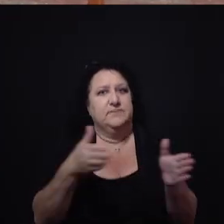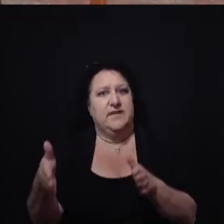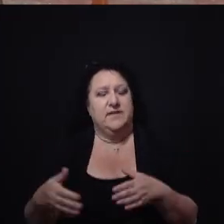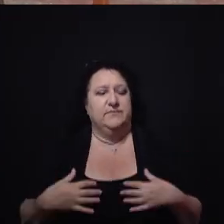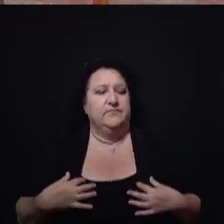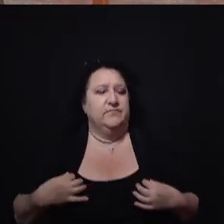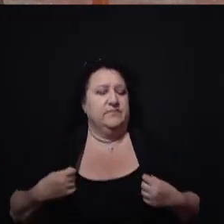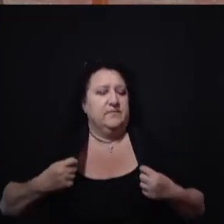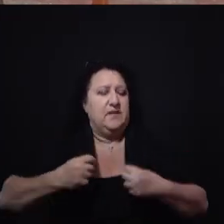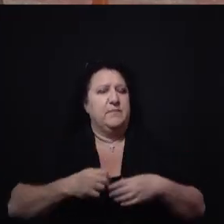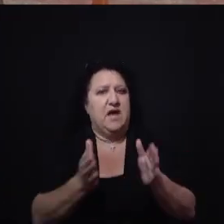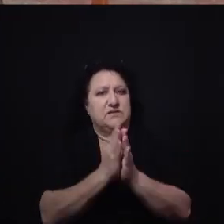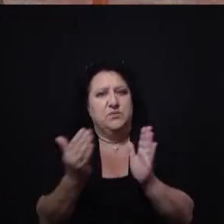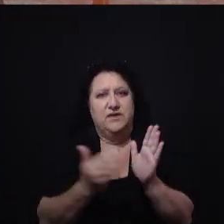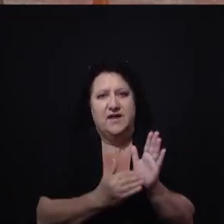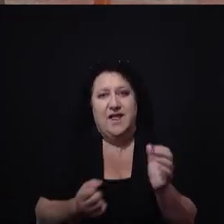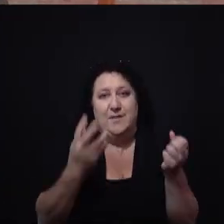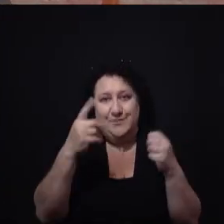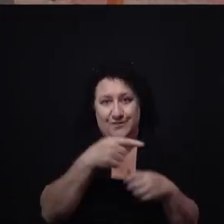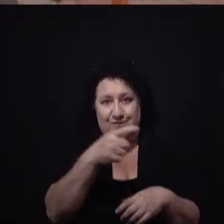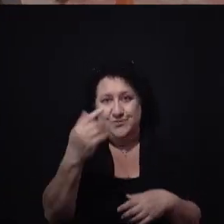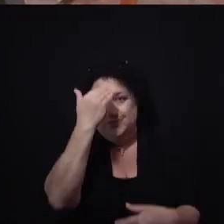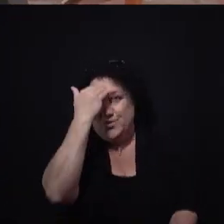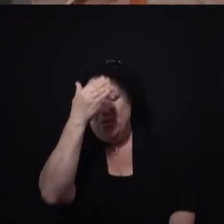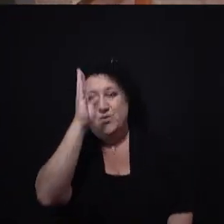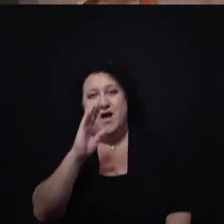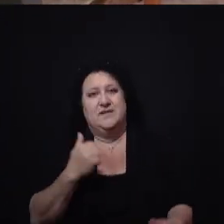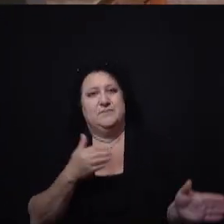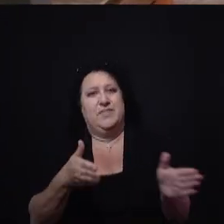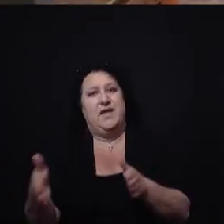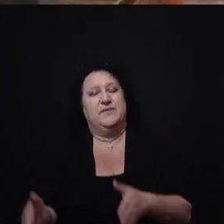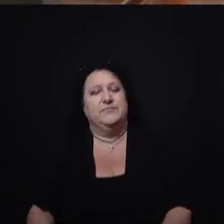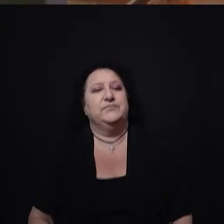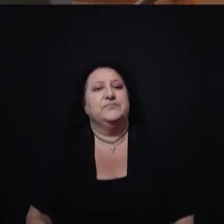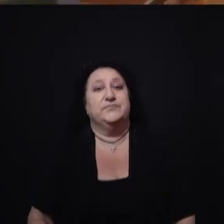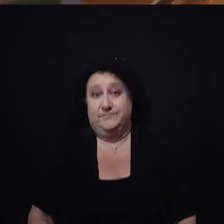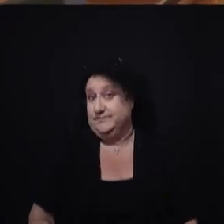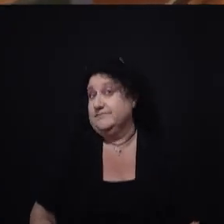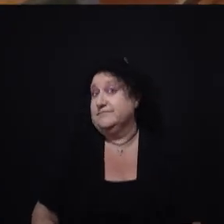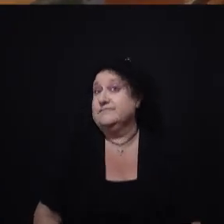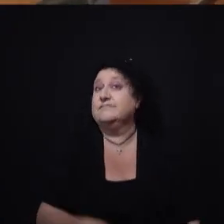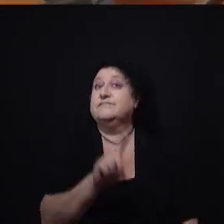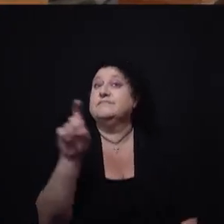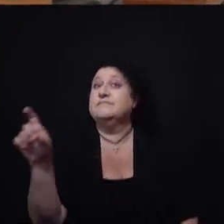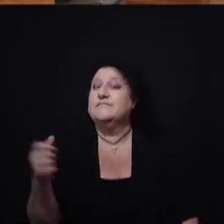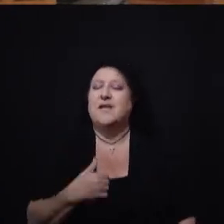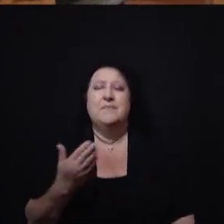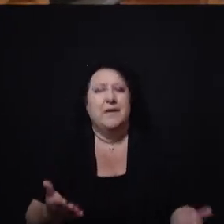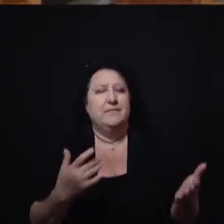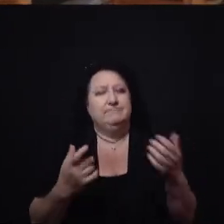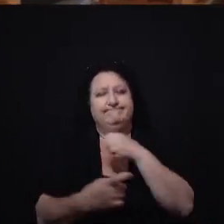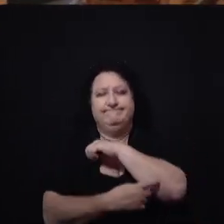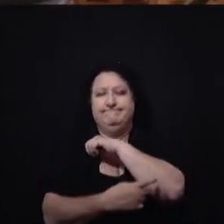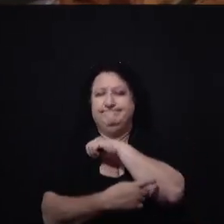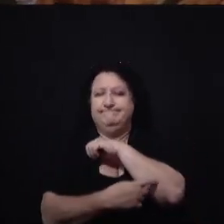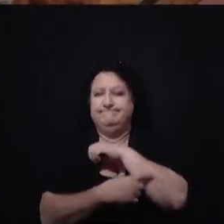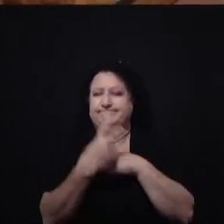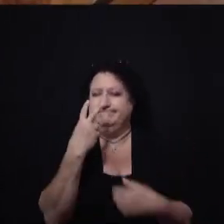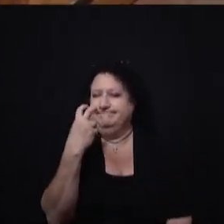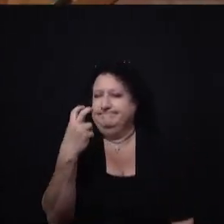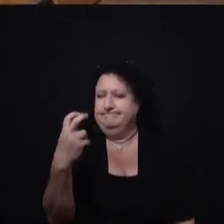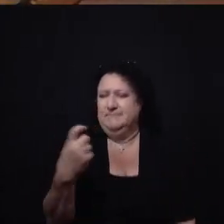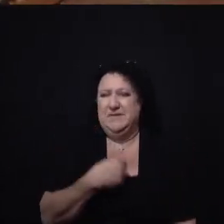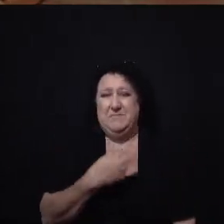I'm going to ask that again. How many of you know that God has a plan? Right now, you may be tempted to doubt that plan as you watch the